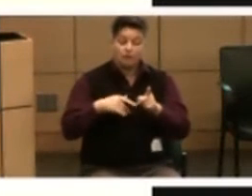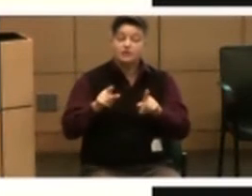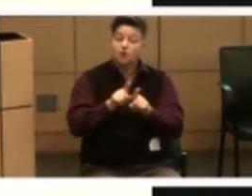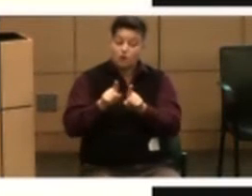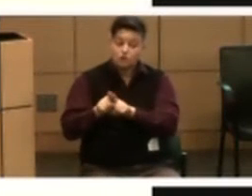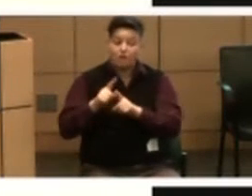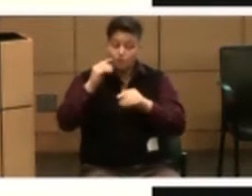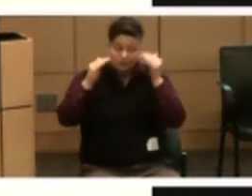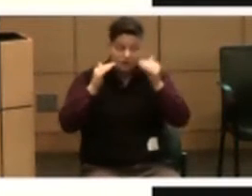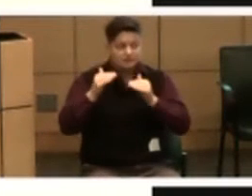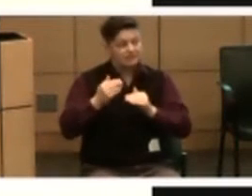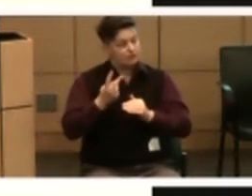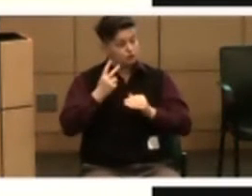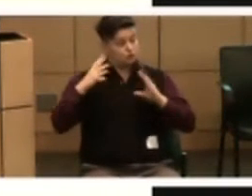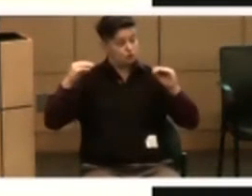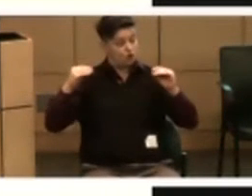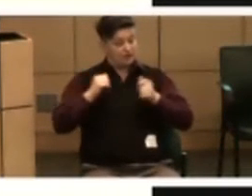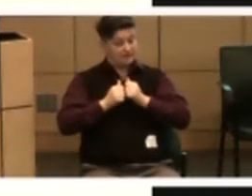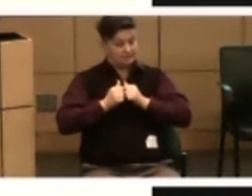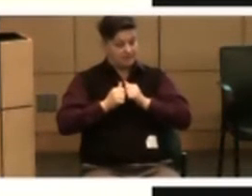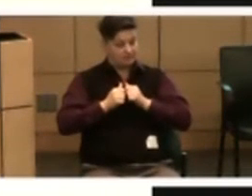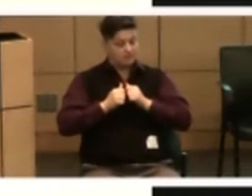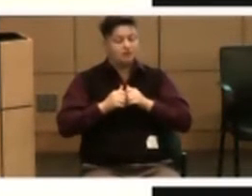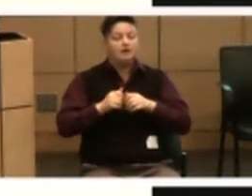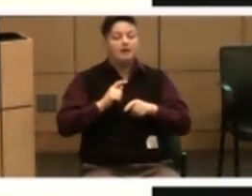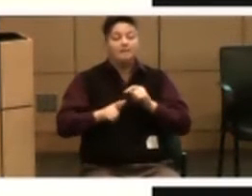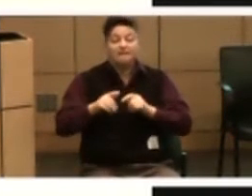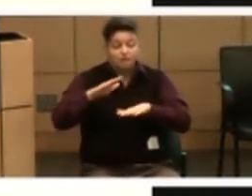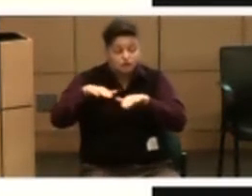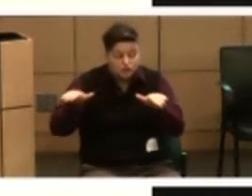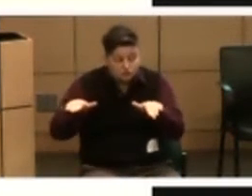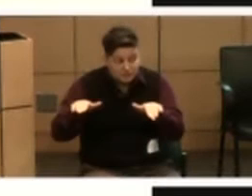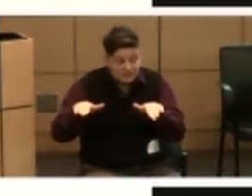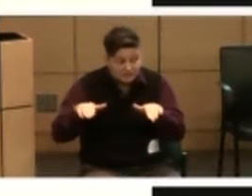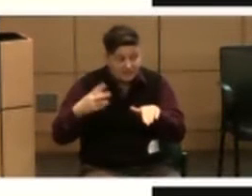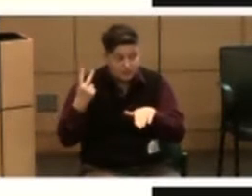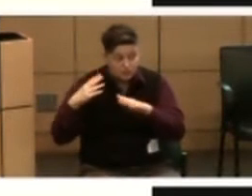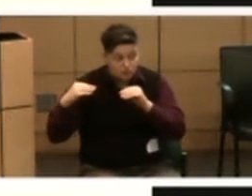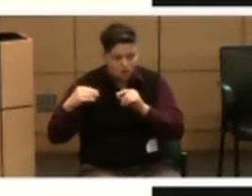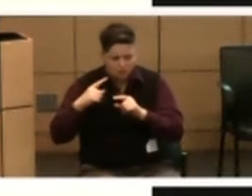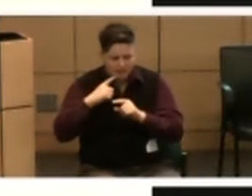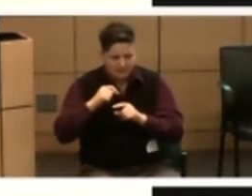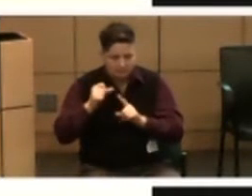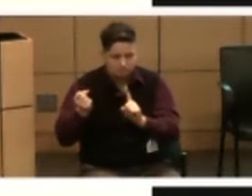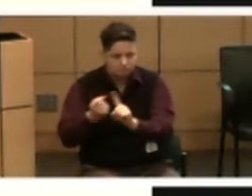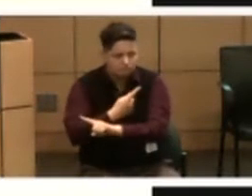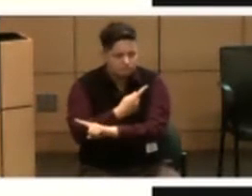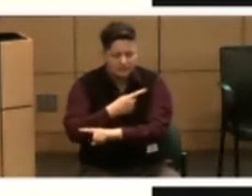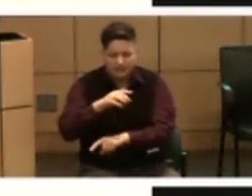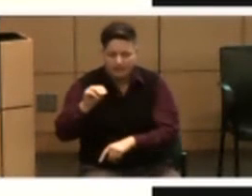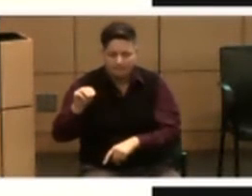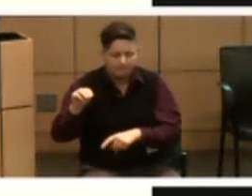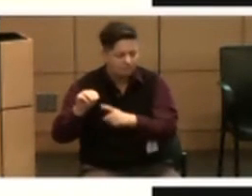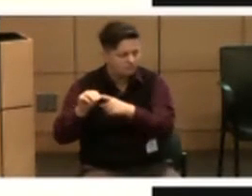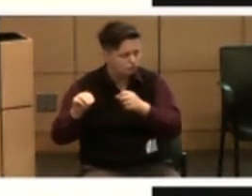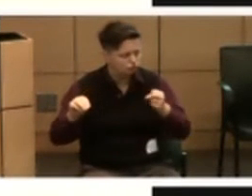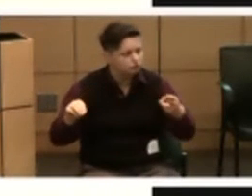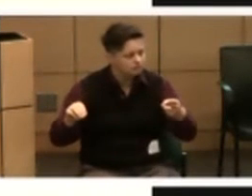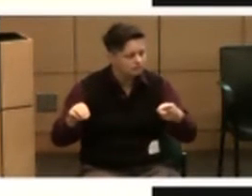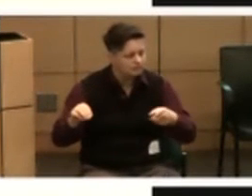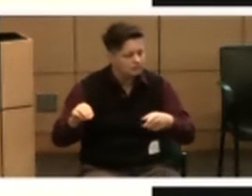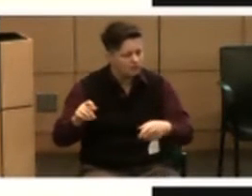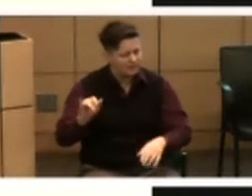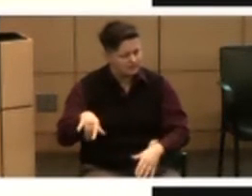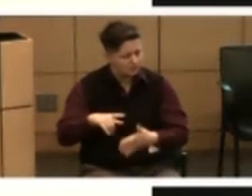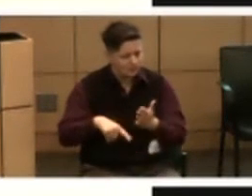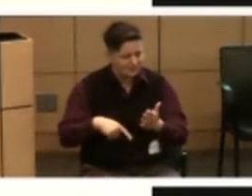to a lesser extent, but for the children, the errors they make in this two-talker background, they're not even related to the target. And what that's telling us is that it's not